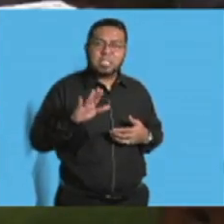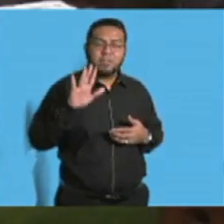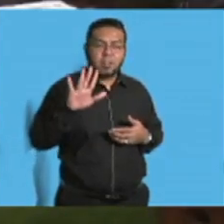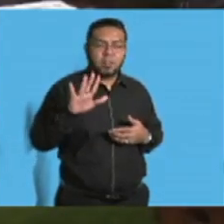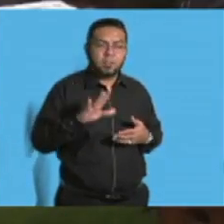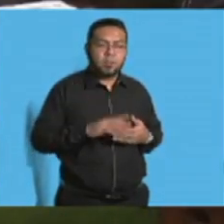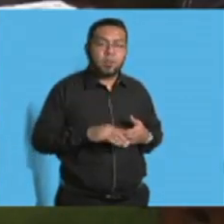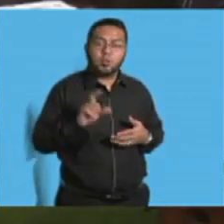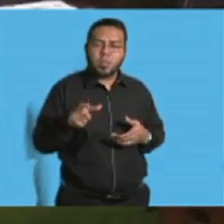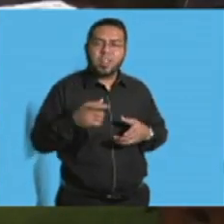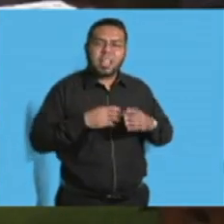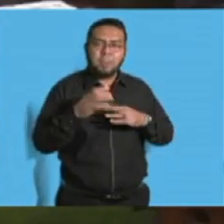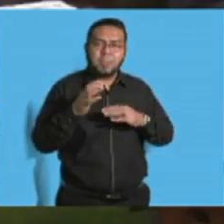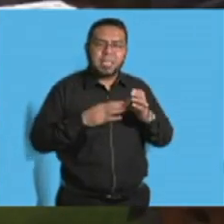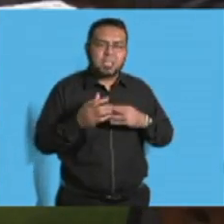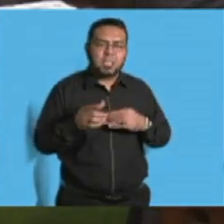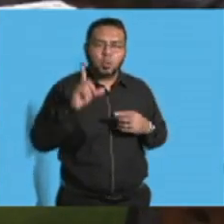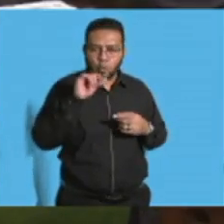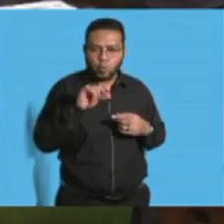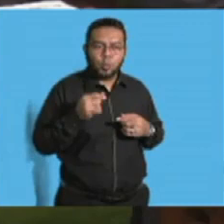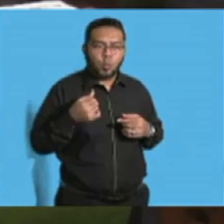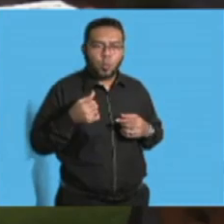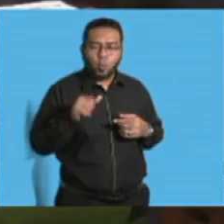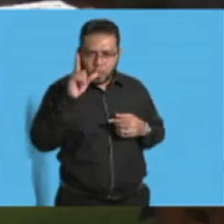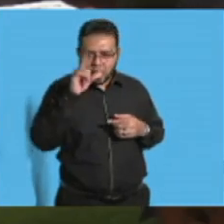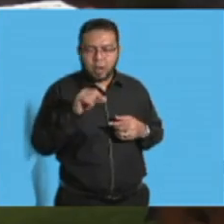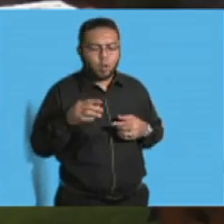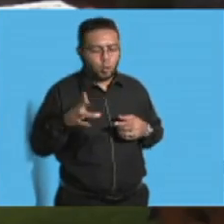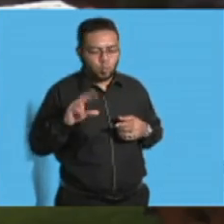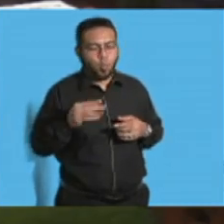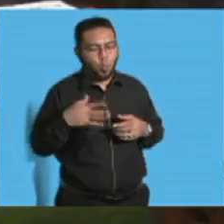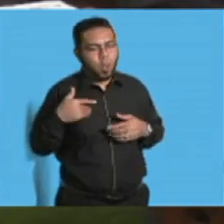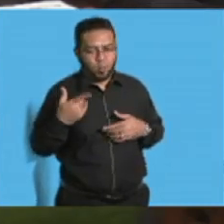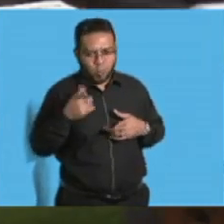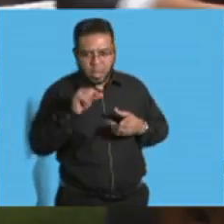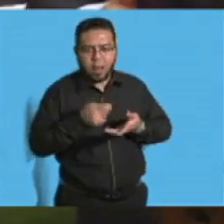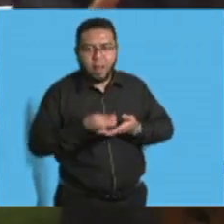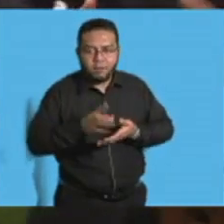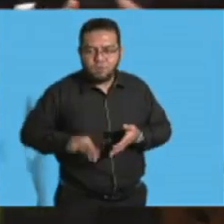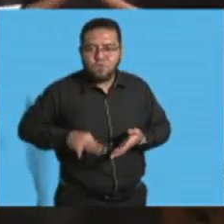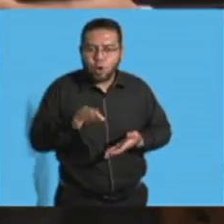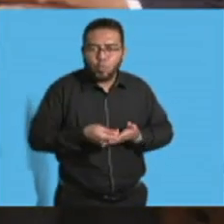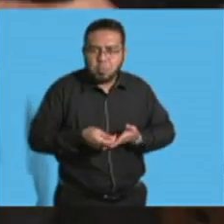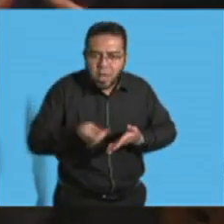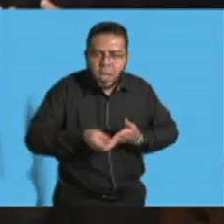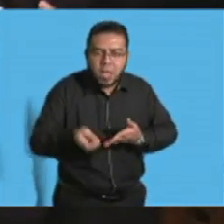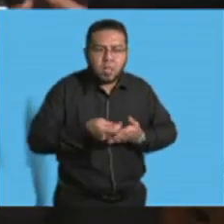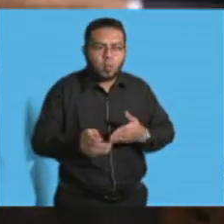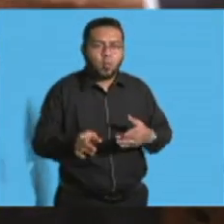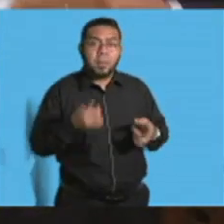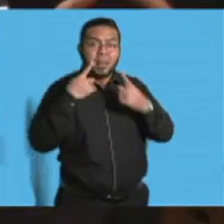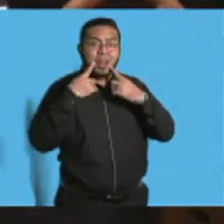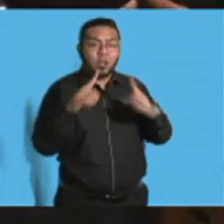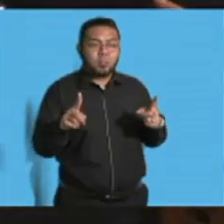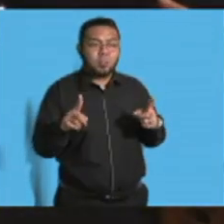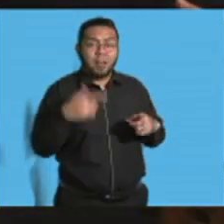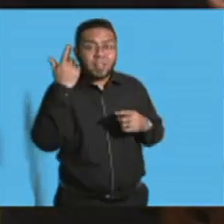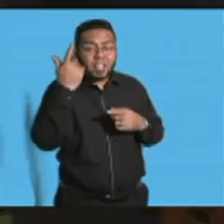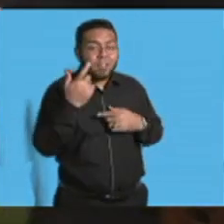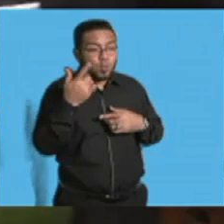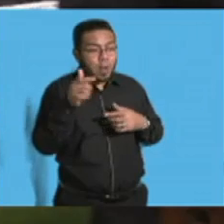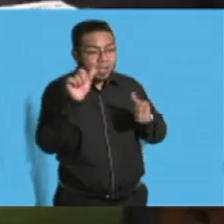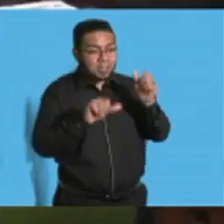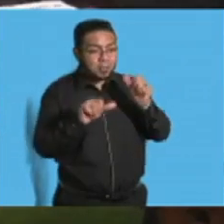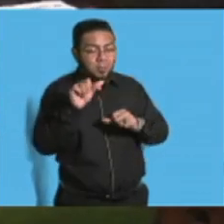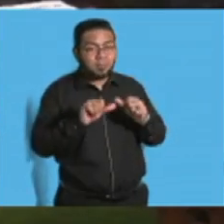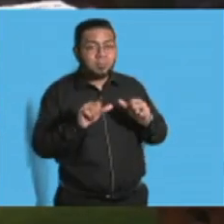have the capacity to do so. Because economically we are doing well. In the same way, Madam Speaker, we made an announcement after careful assessment.